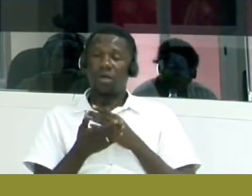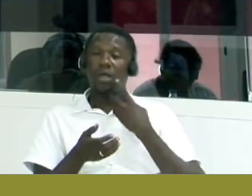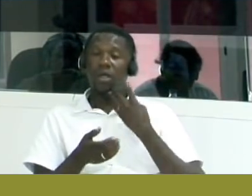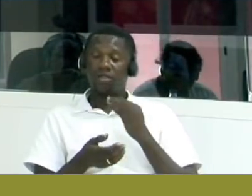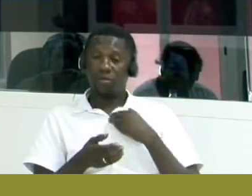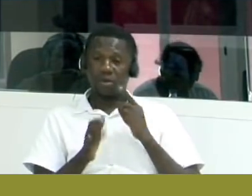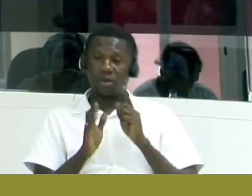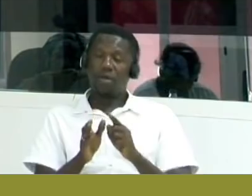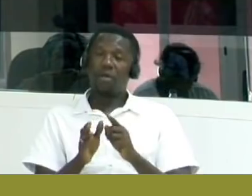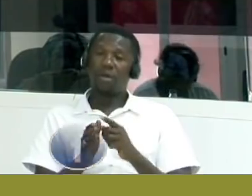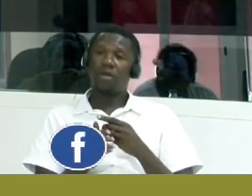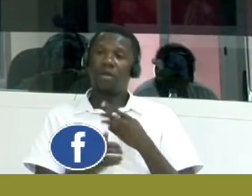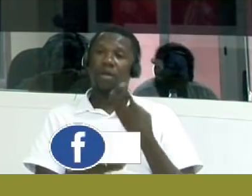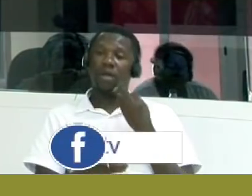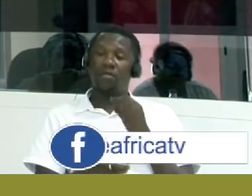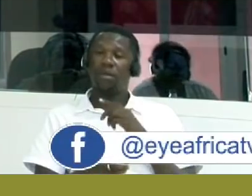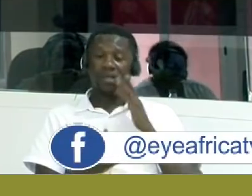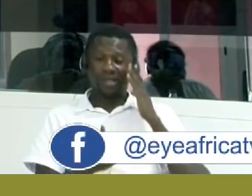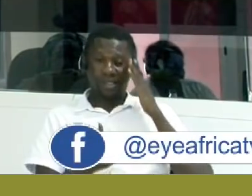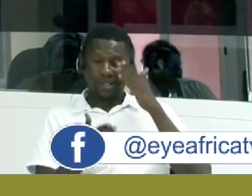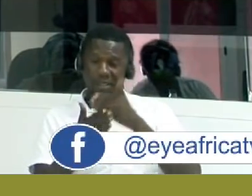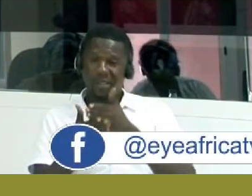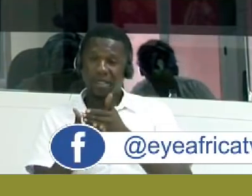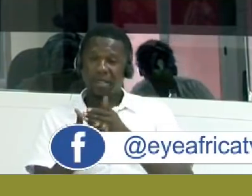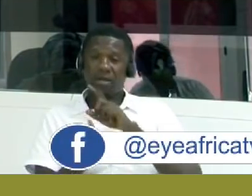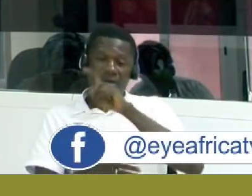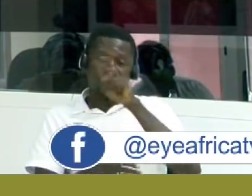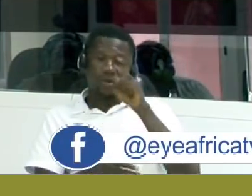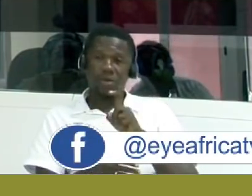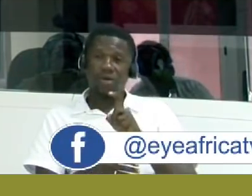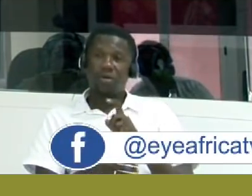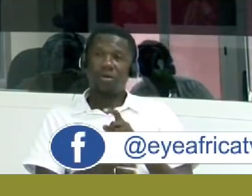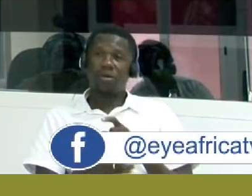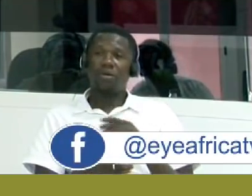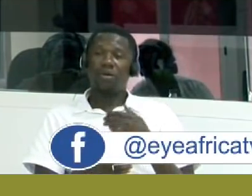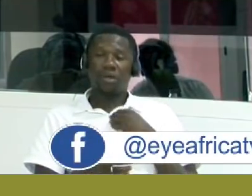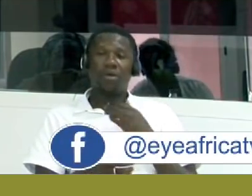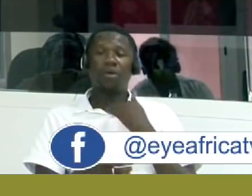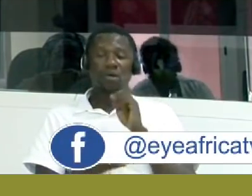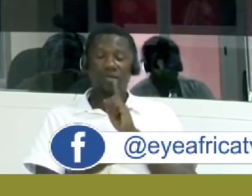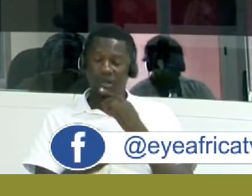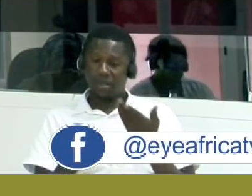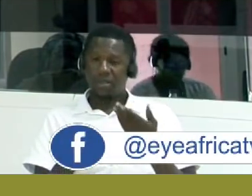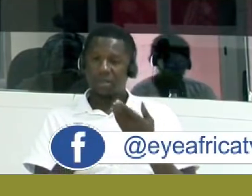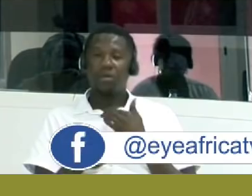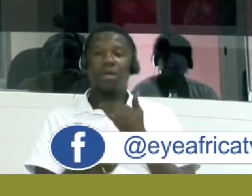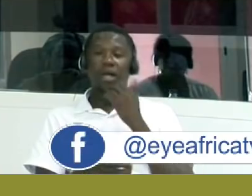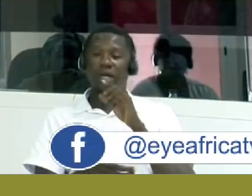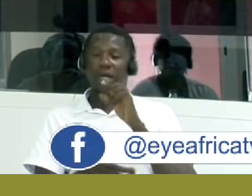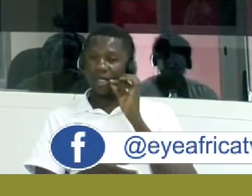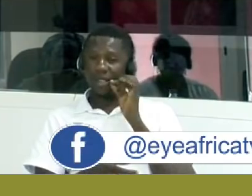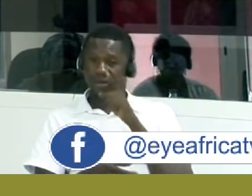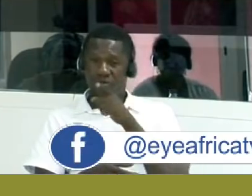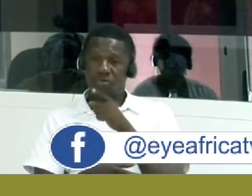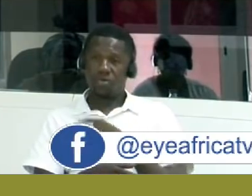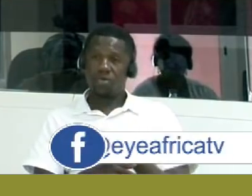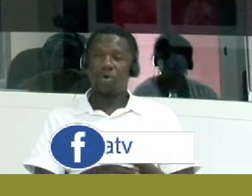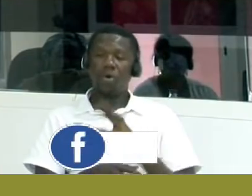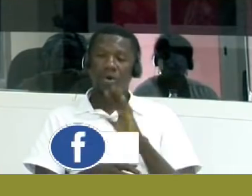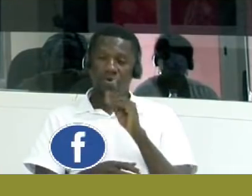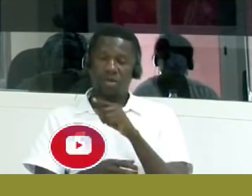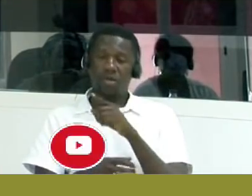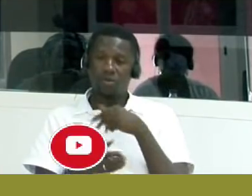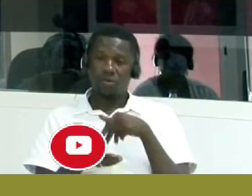me the direct question of any particular instance of whatever it is, and I will answer you. I'll do that way. I'll do that